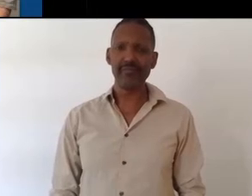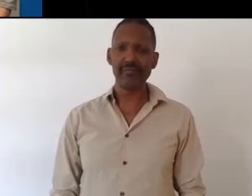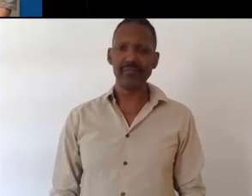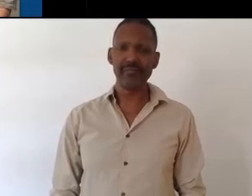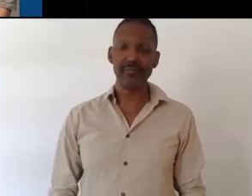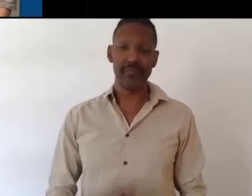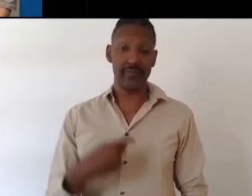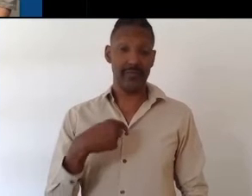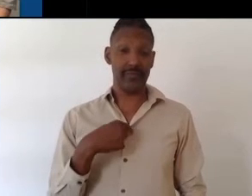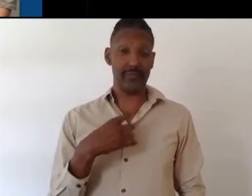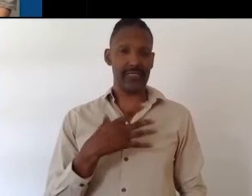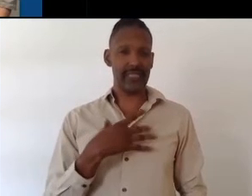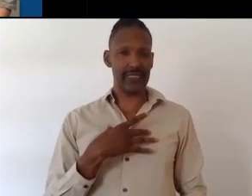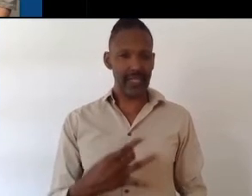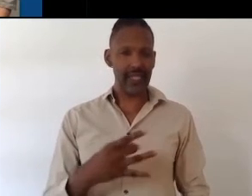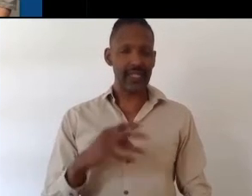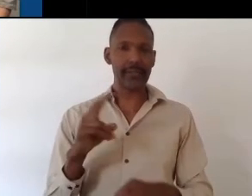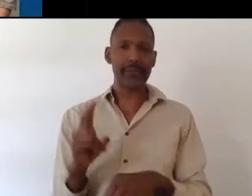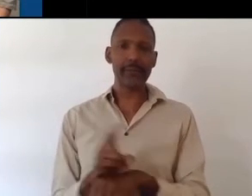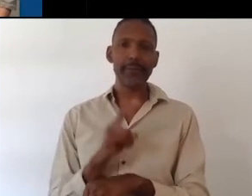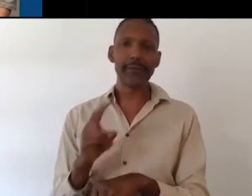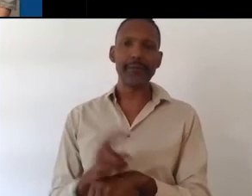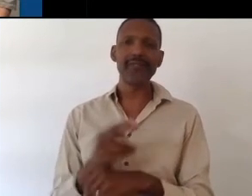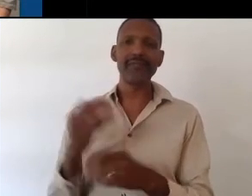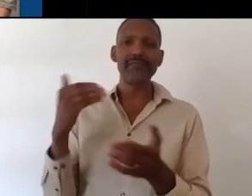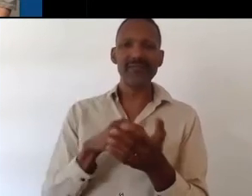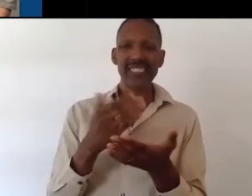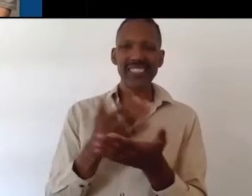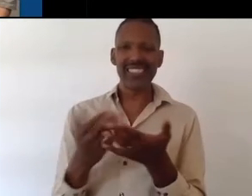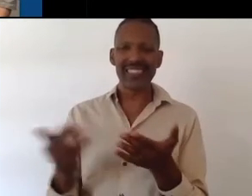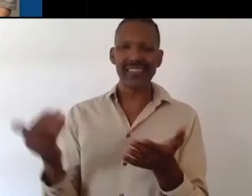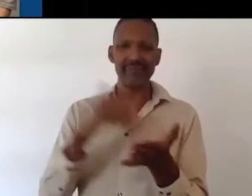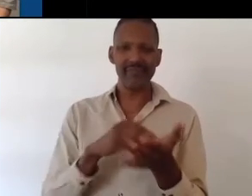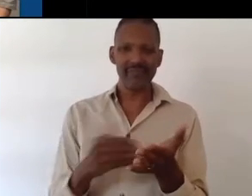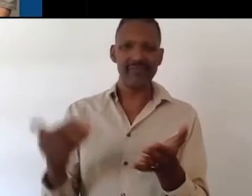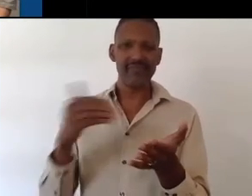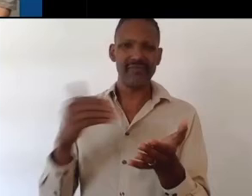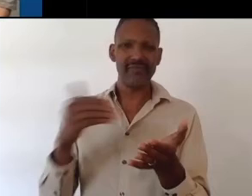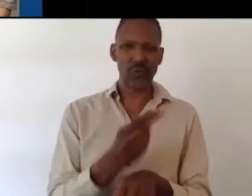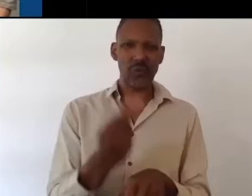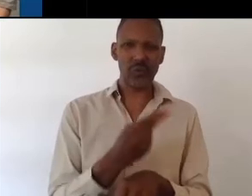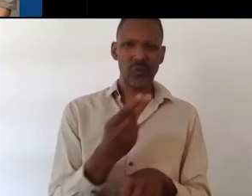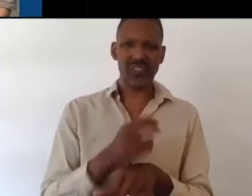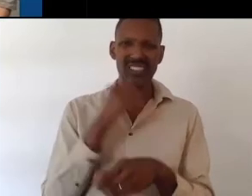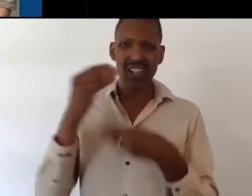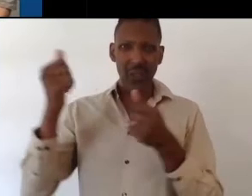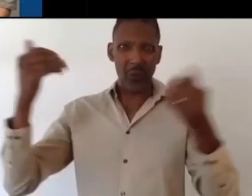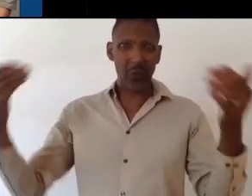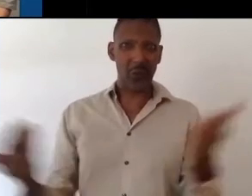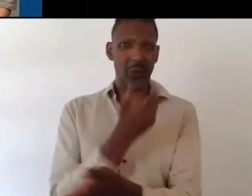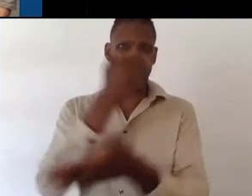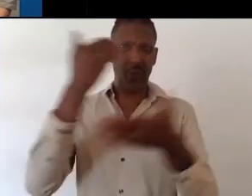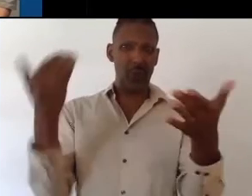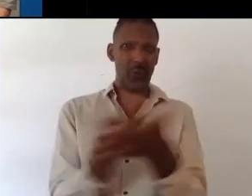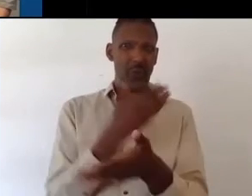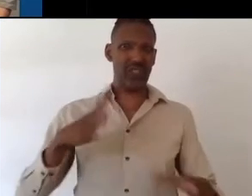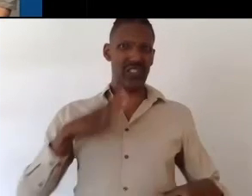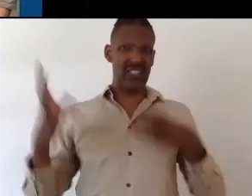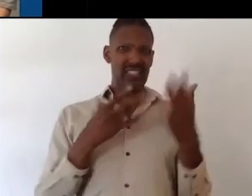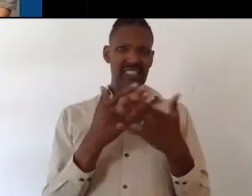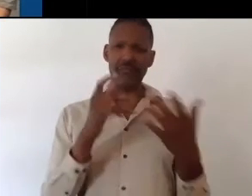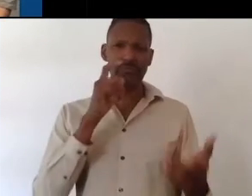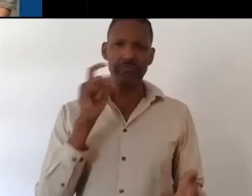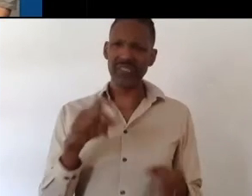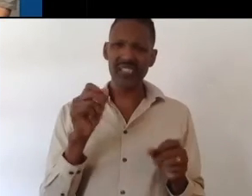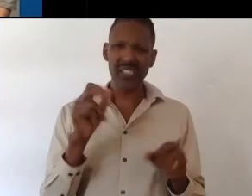having parents bring in different recyclables. We have children in their outdoor walks come and